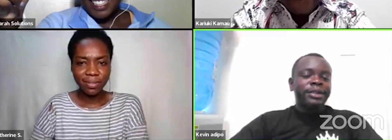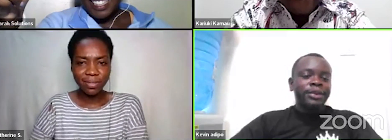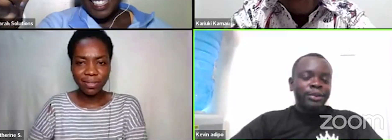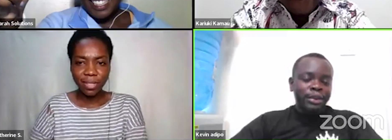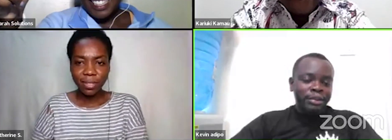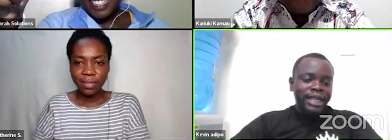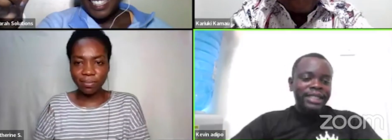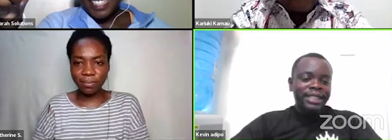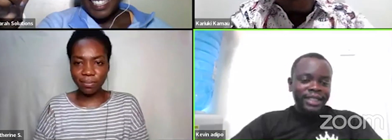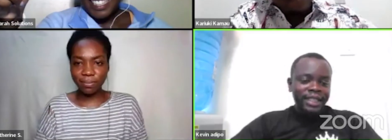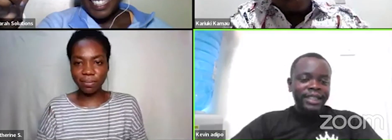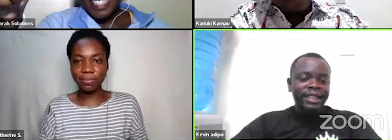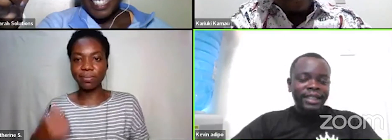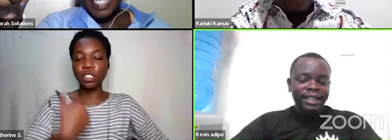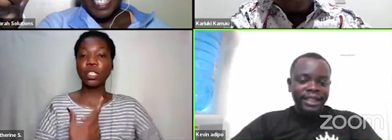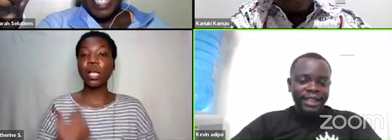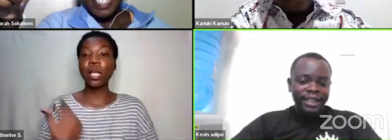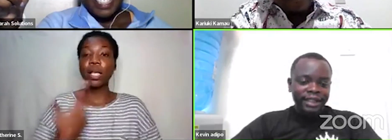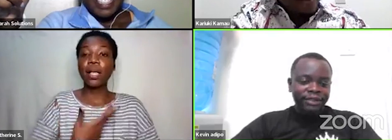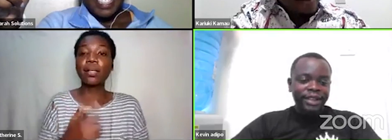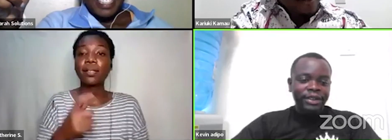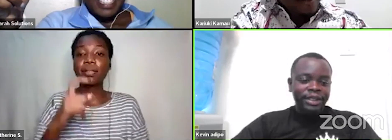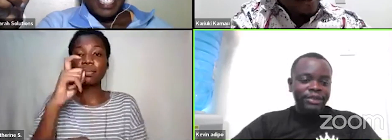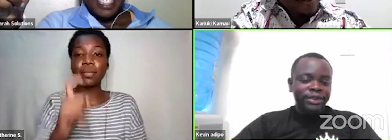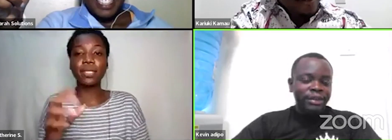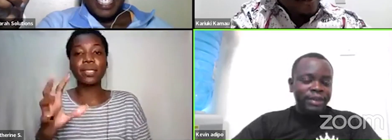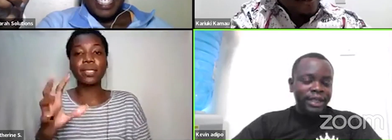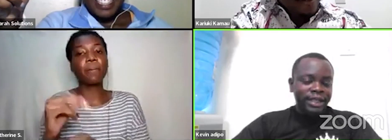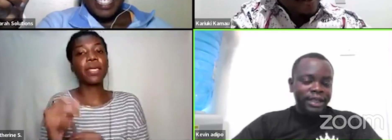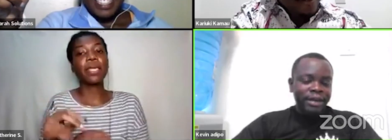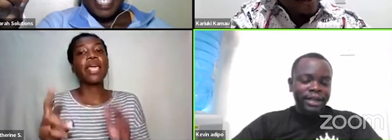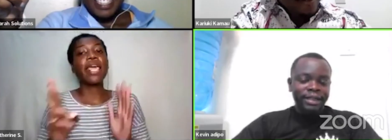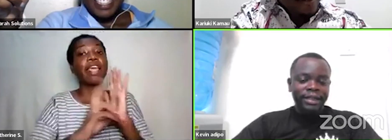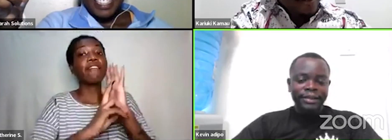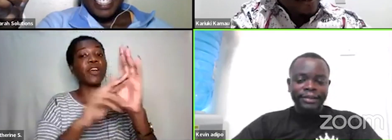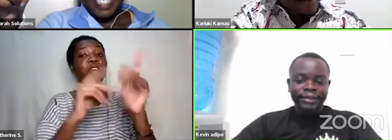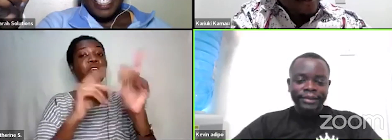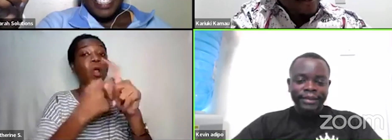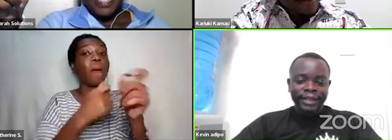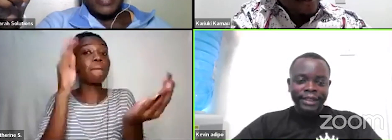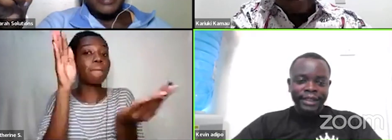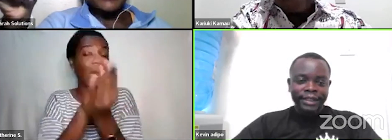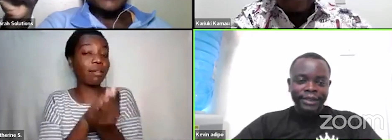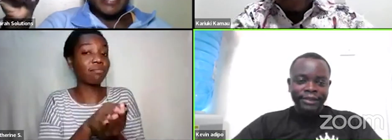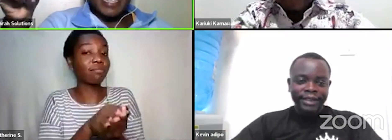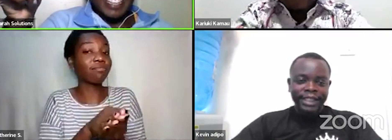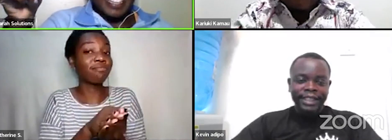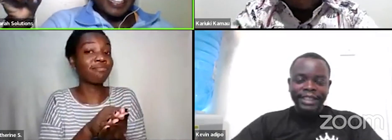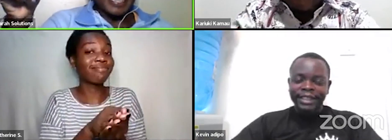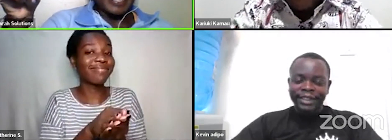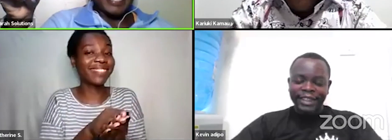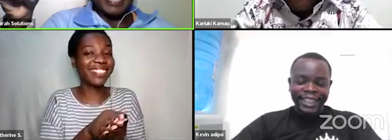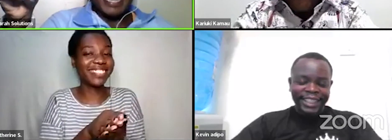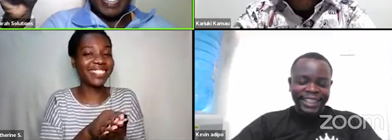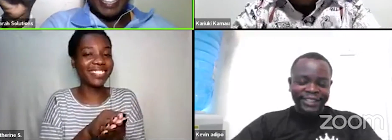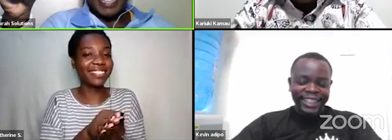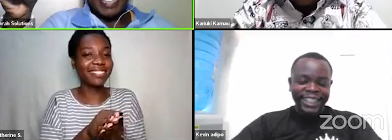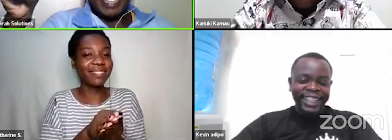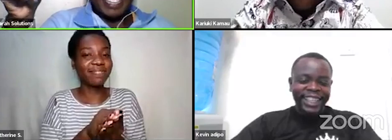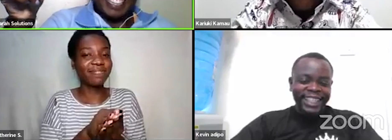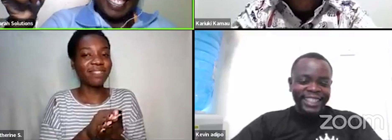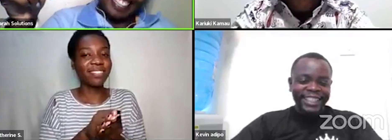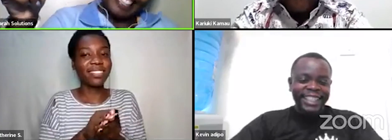Sorry, we must take referrals from the bank. Very critical. That